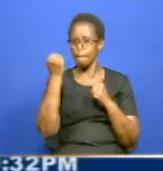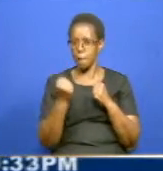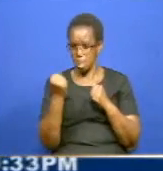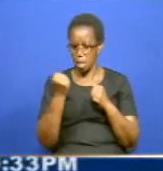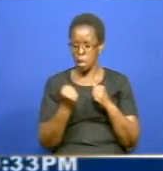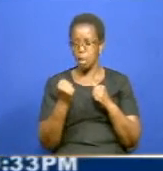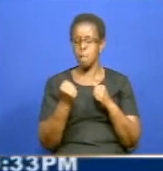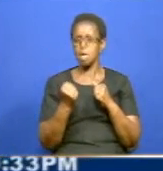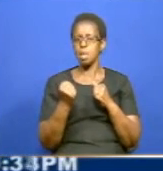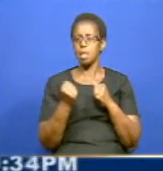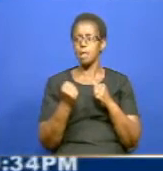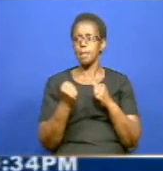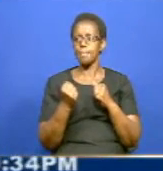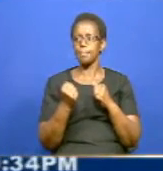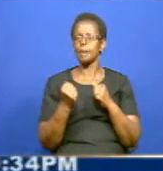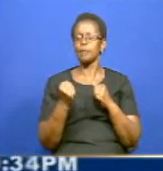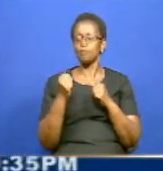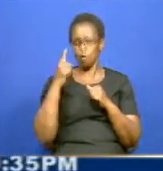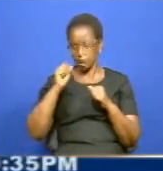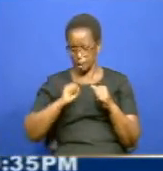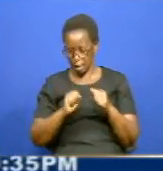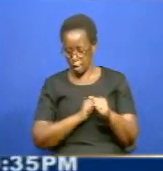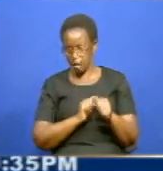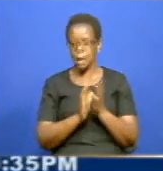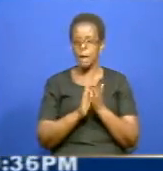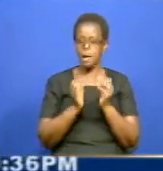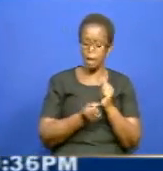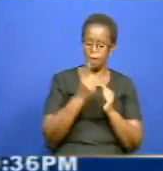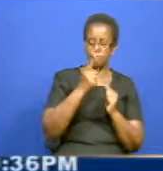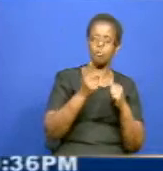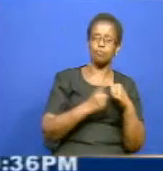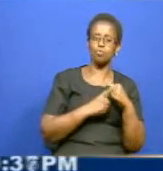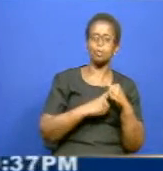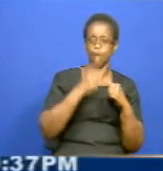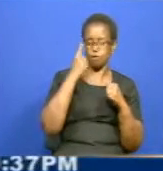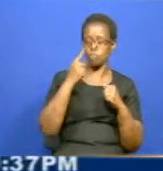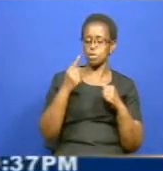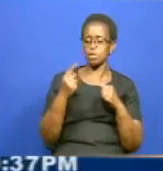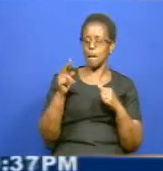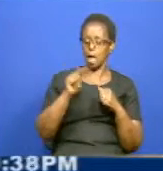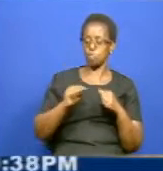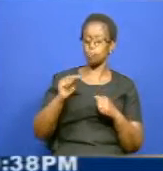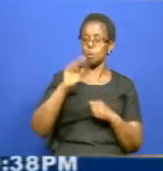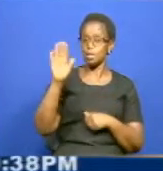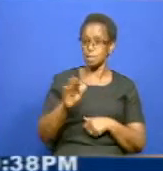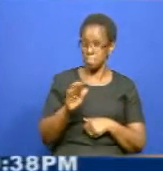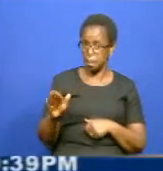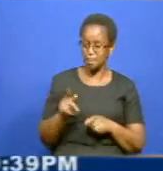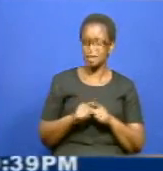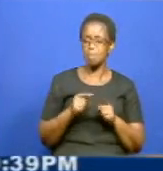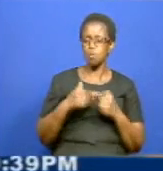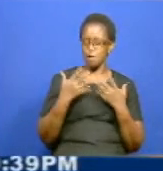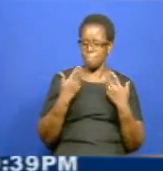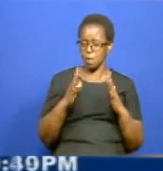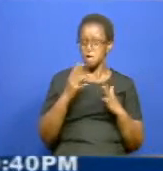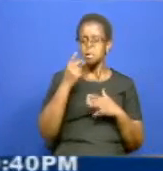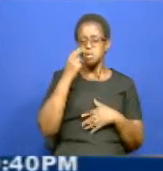June for the National Assembly. Mr. Speaker, we also observed that the same regulations